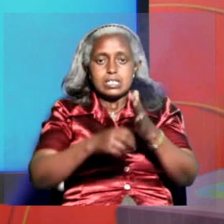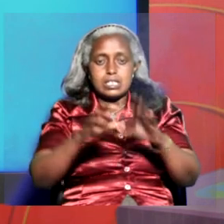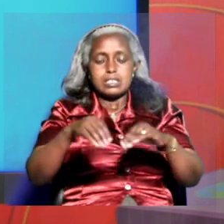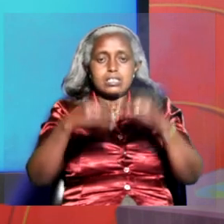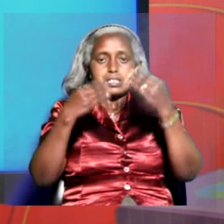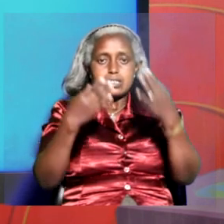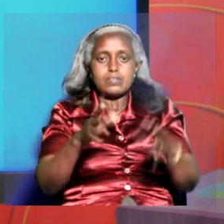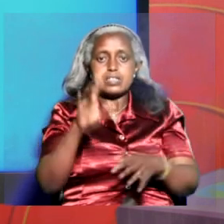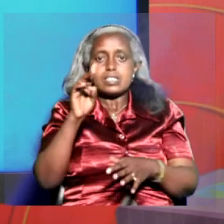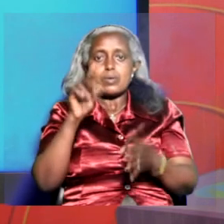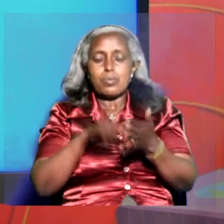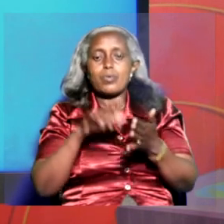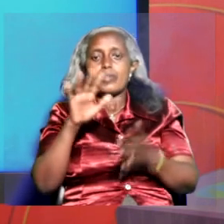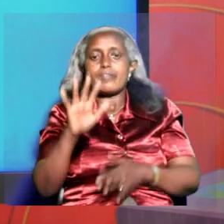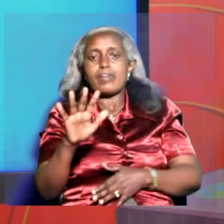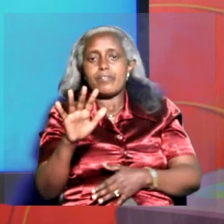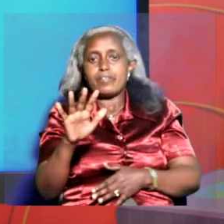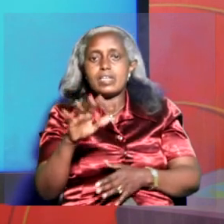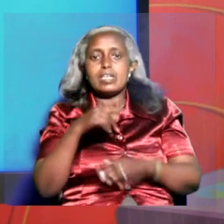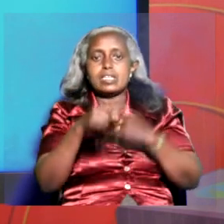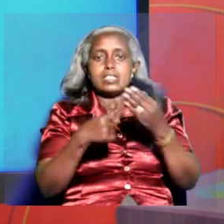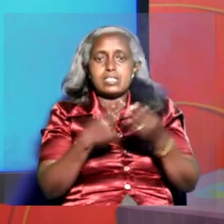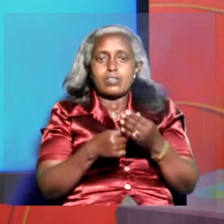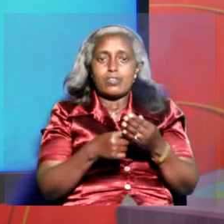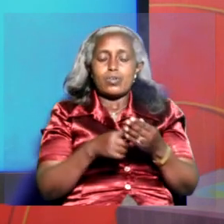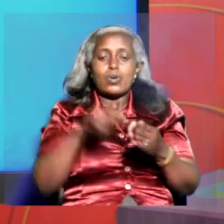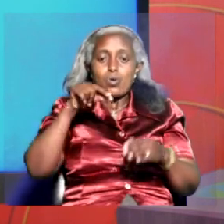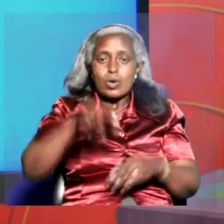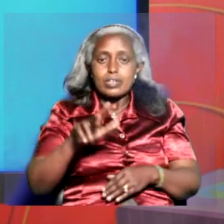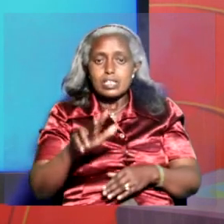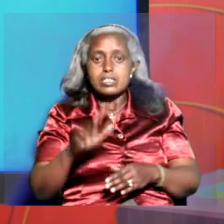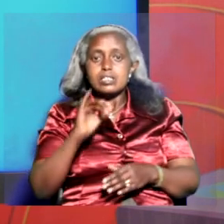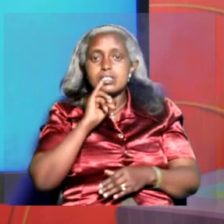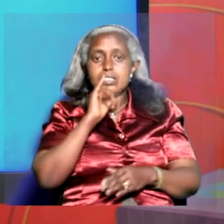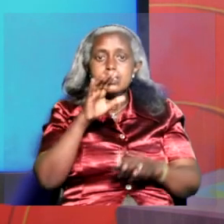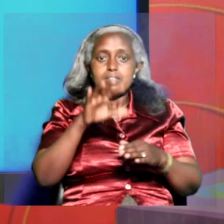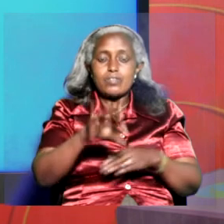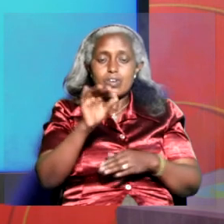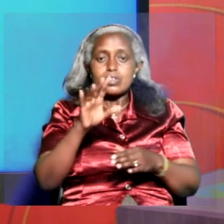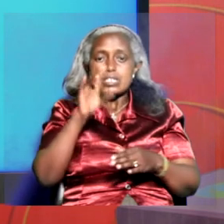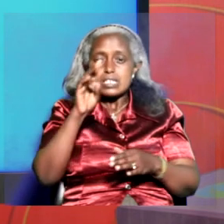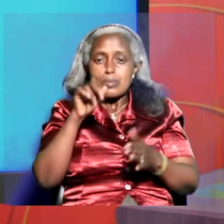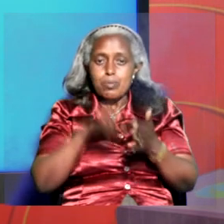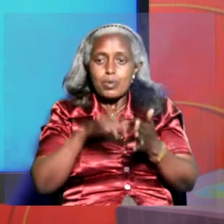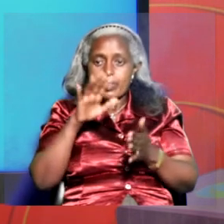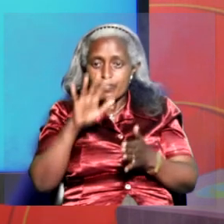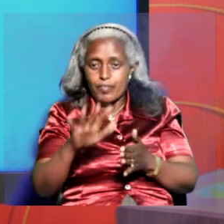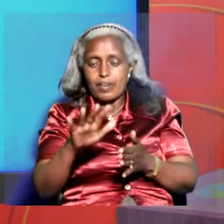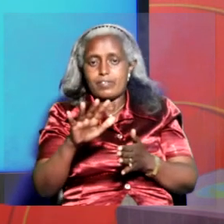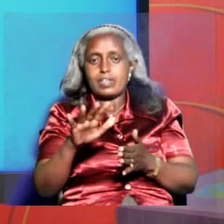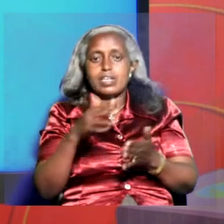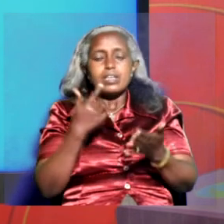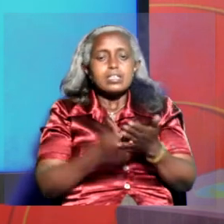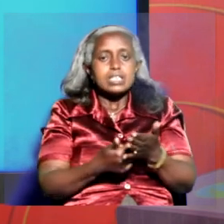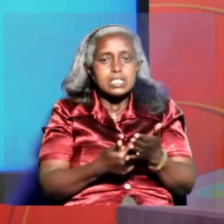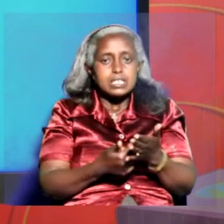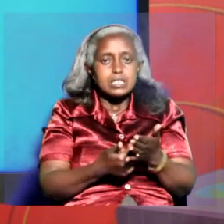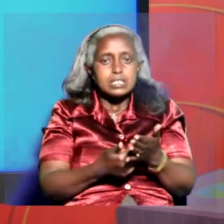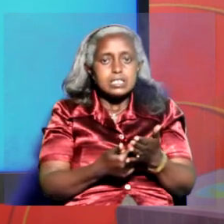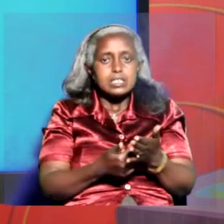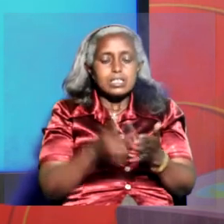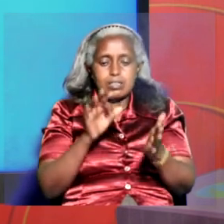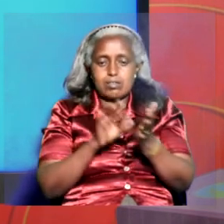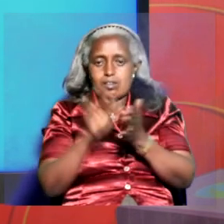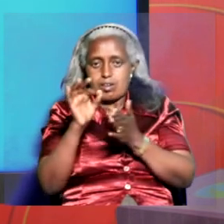this 7.5. Therefore, quartile 3 is found at 7.5th item. So, here,